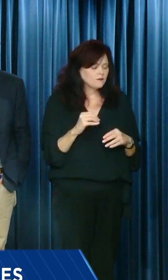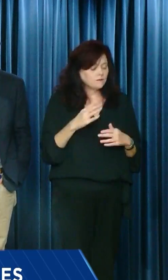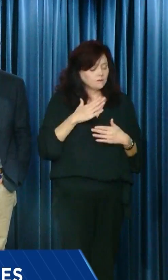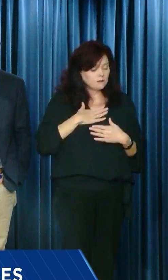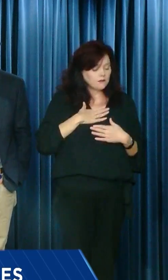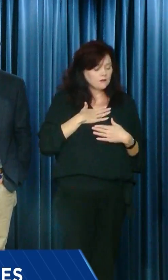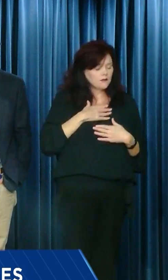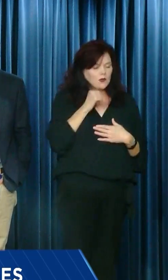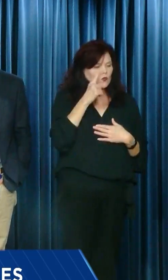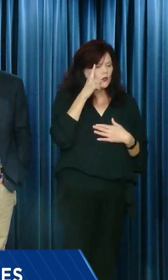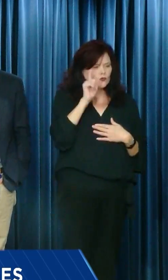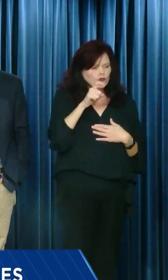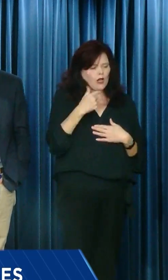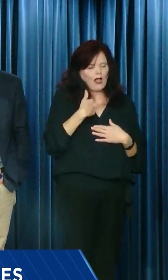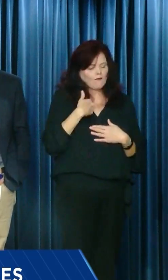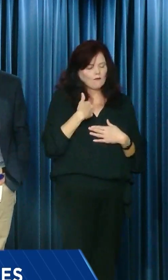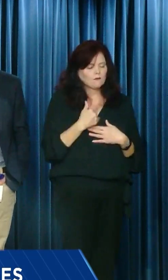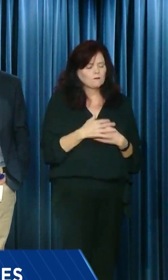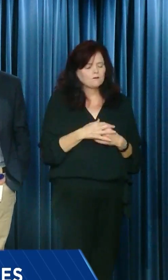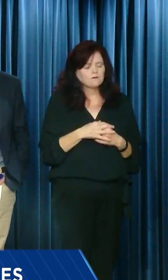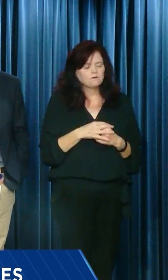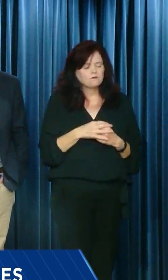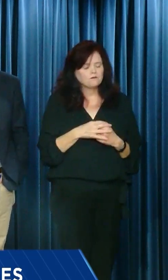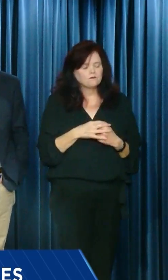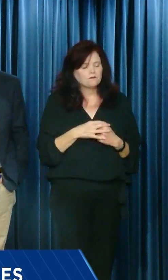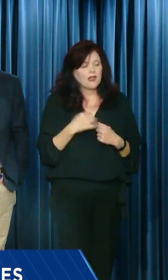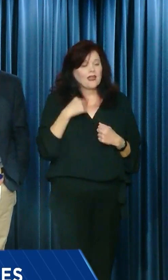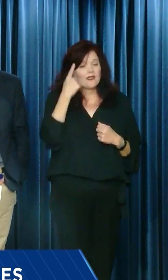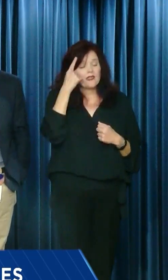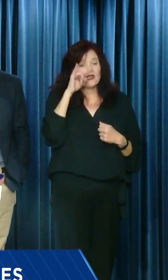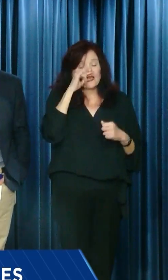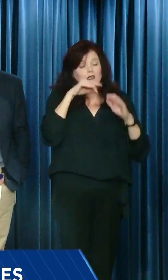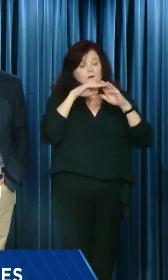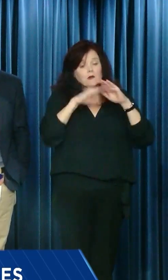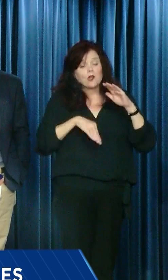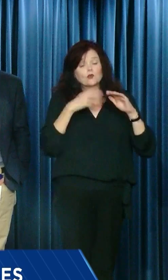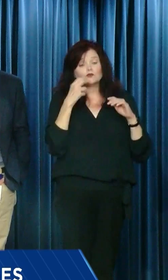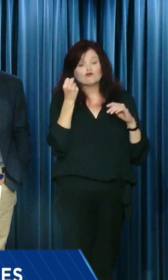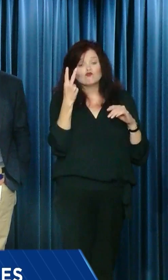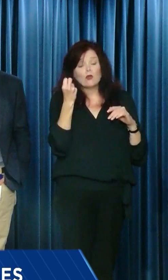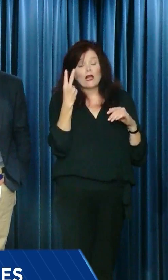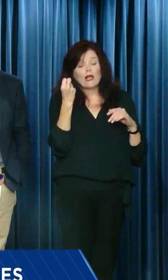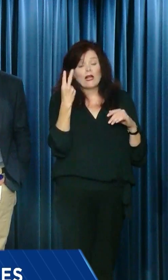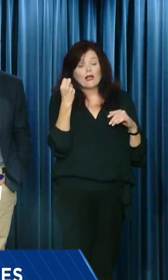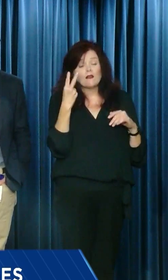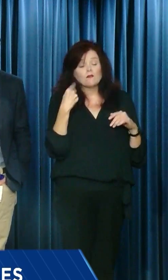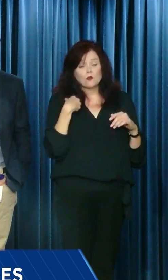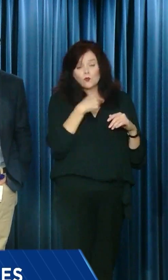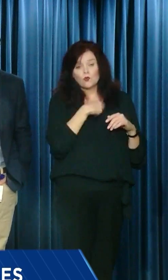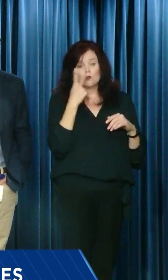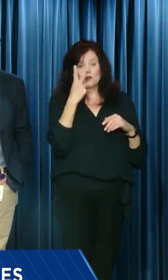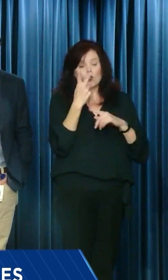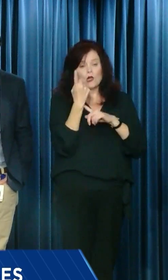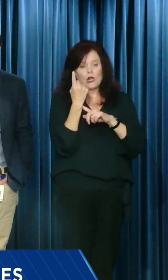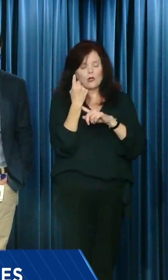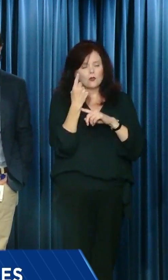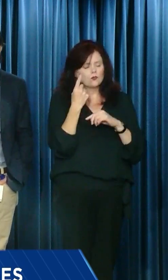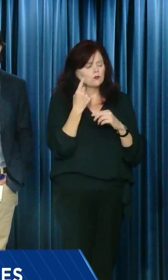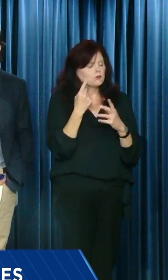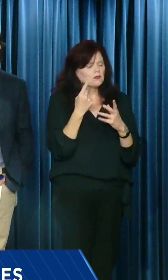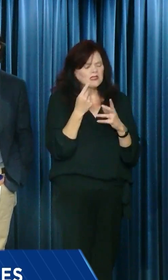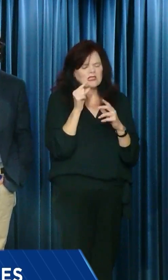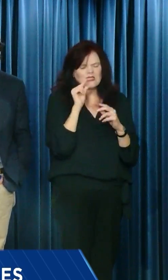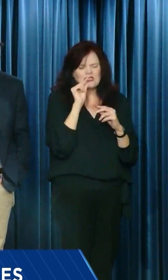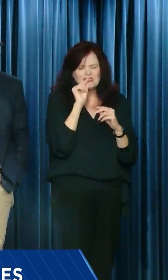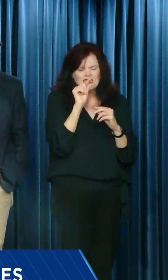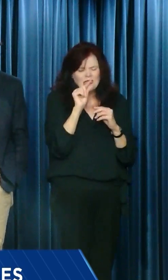wear a mask in the classroom. I think for kids under the age of 12, we saw last year that there was very